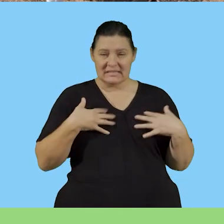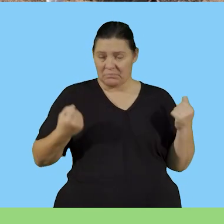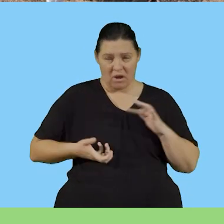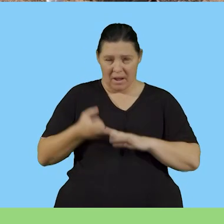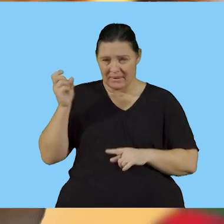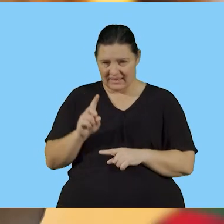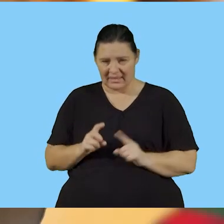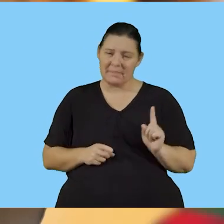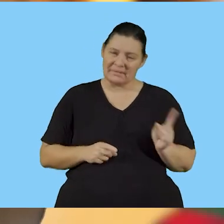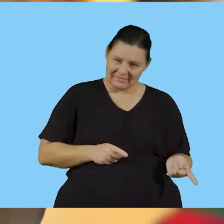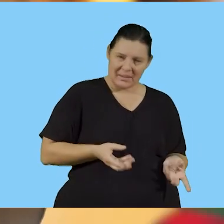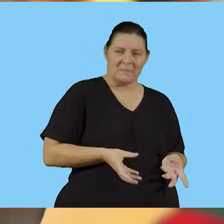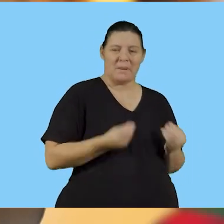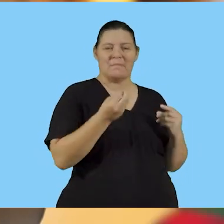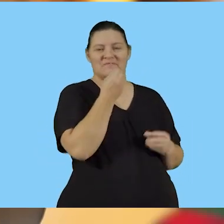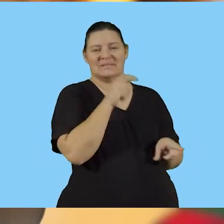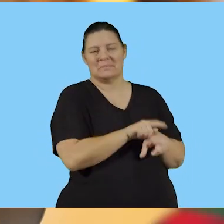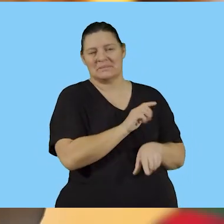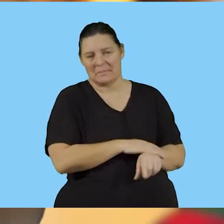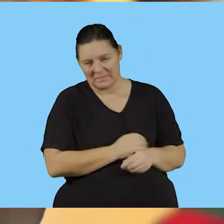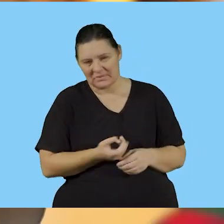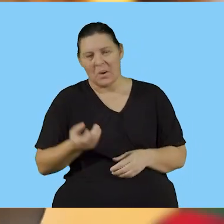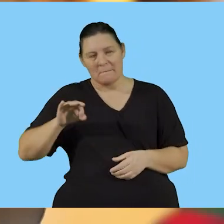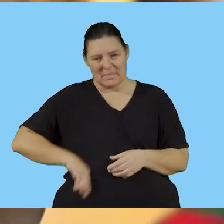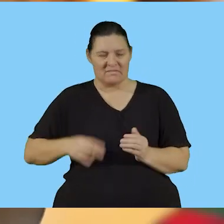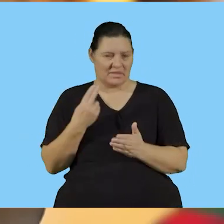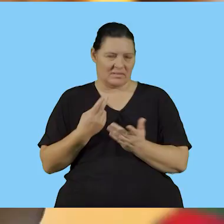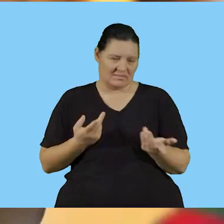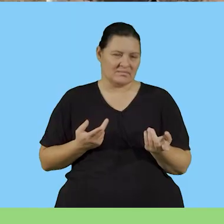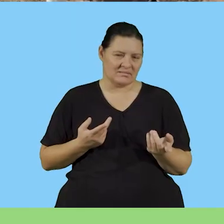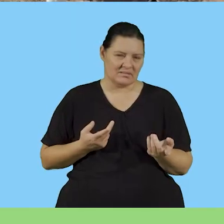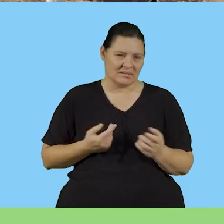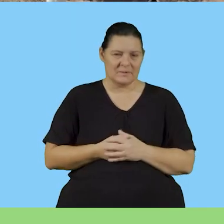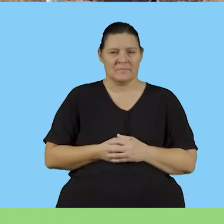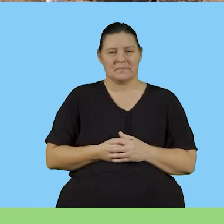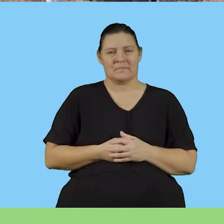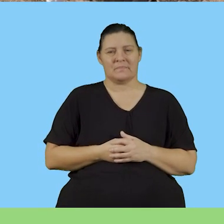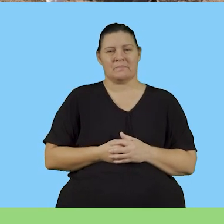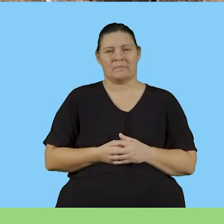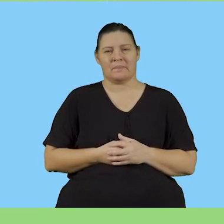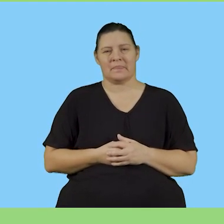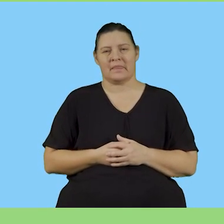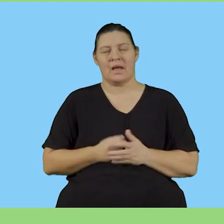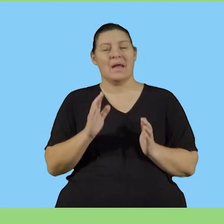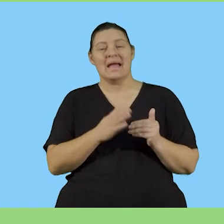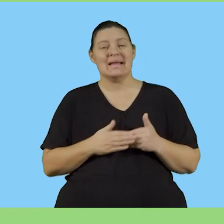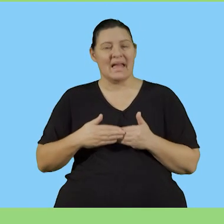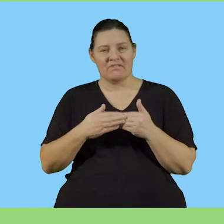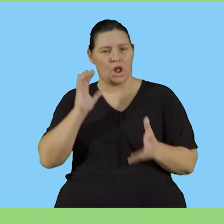food. So the zebra is not harmed, but the other one is getting its food, so it's benefiting. That is